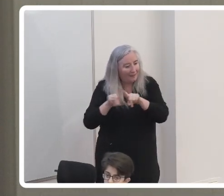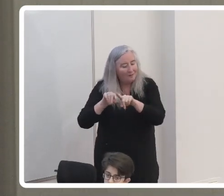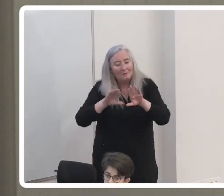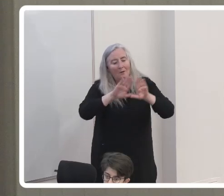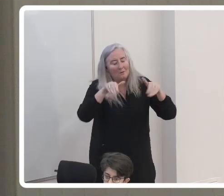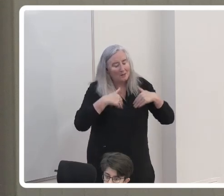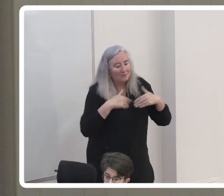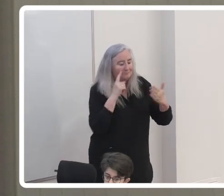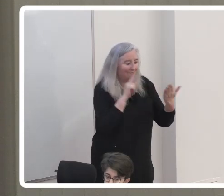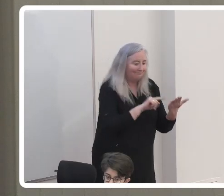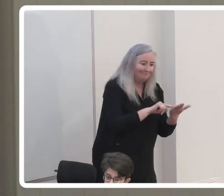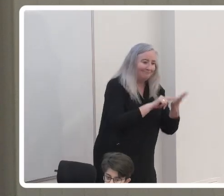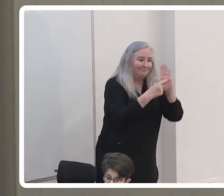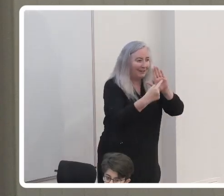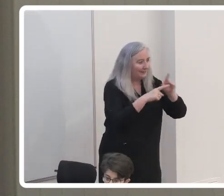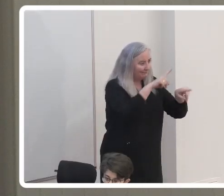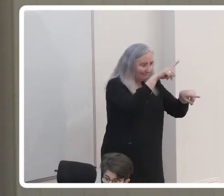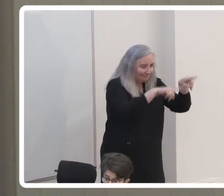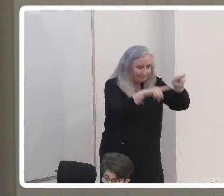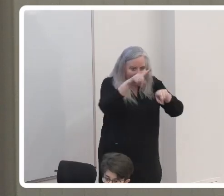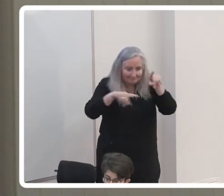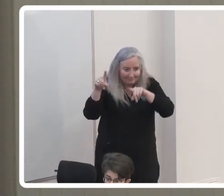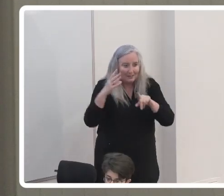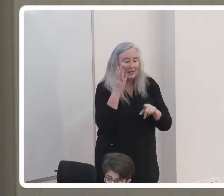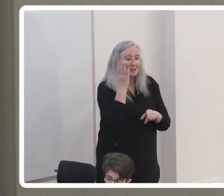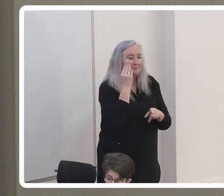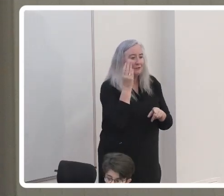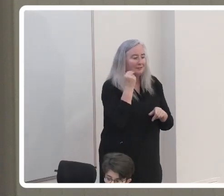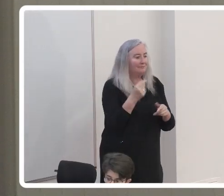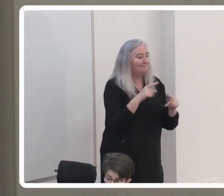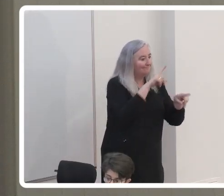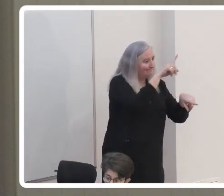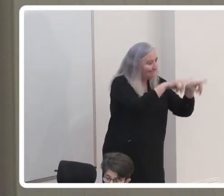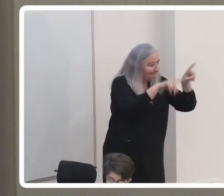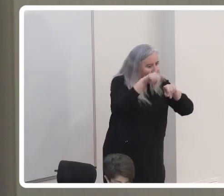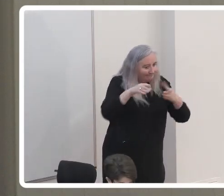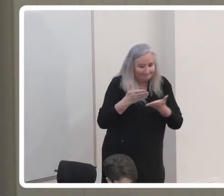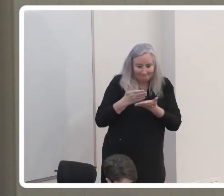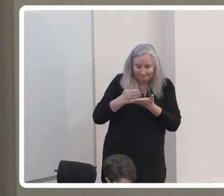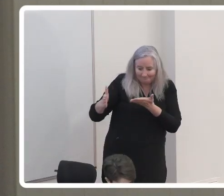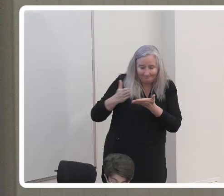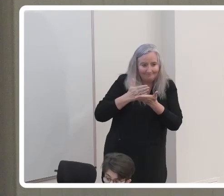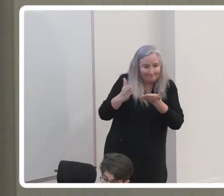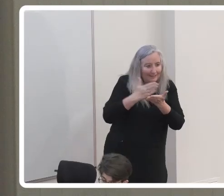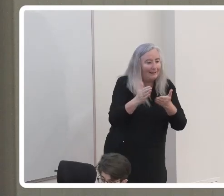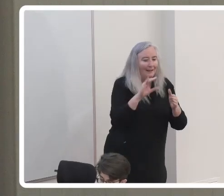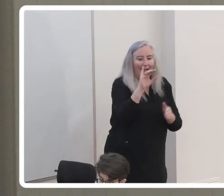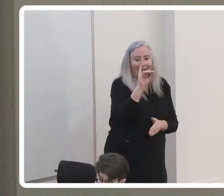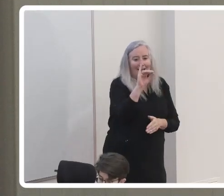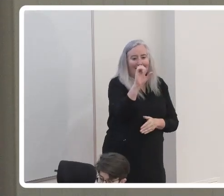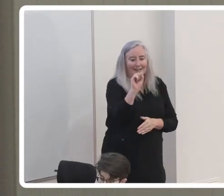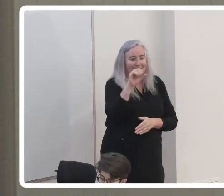showcasing diverse experiences and the intersecting exclusionary processes, such as various isms,